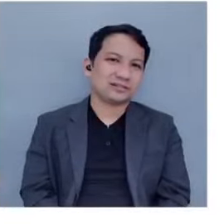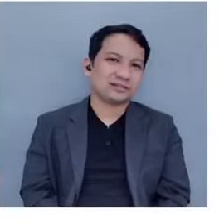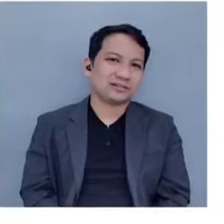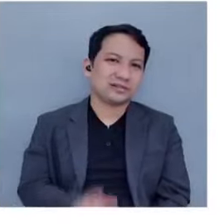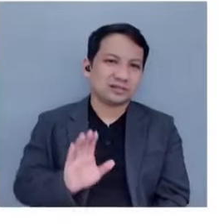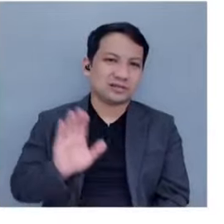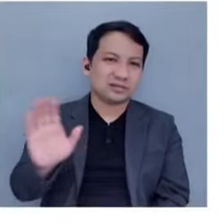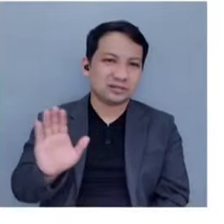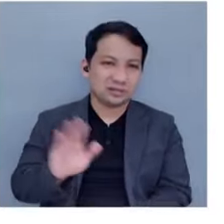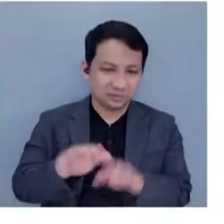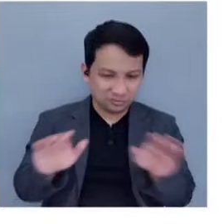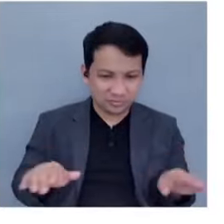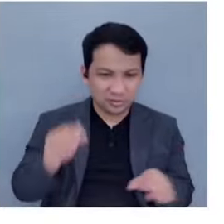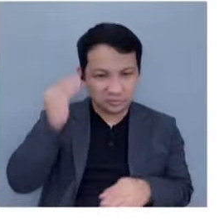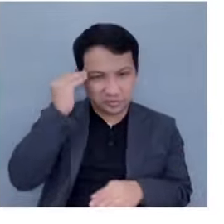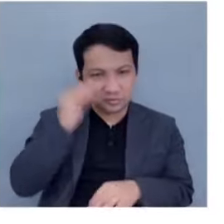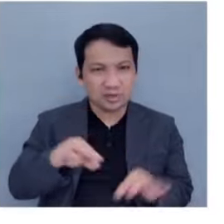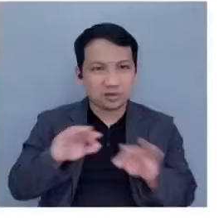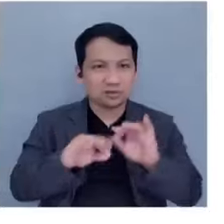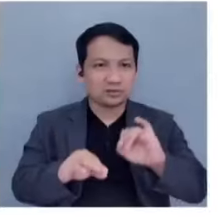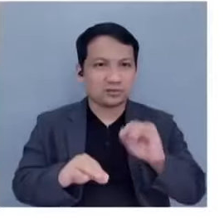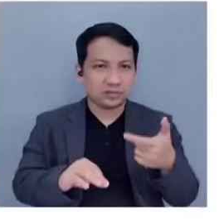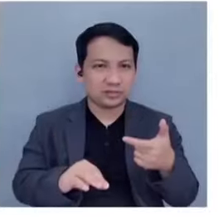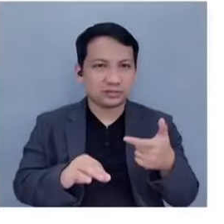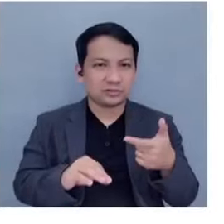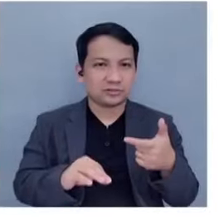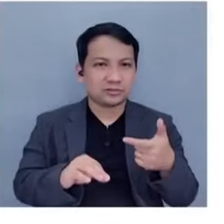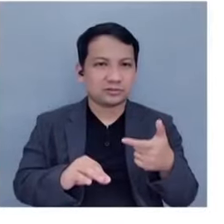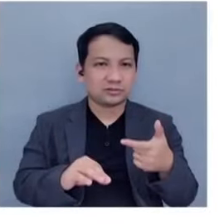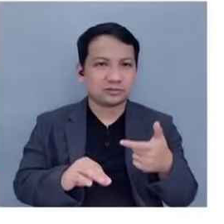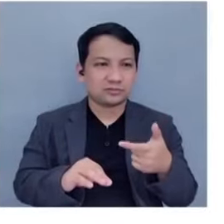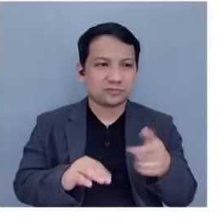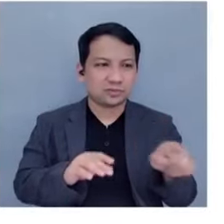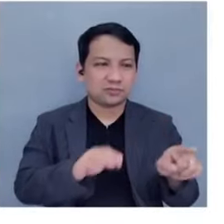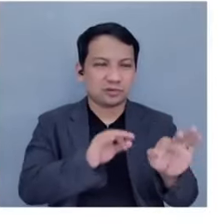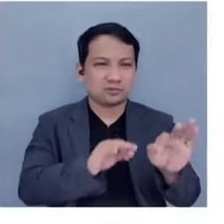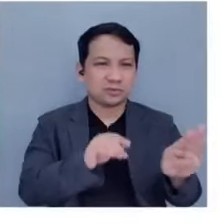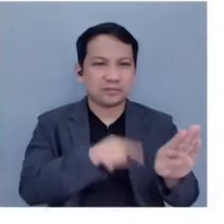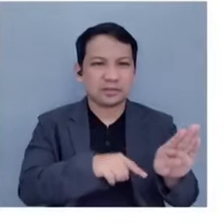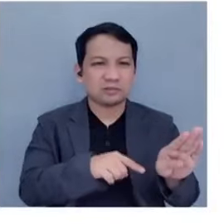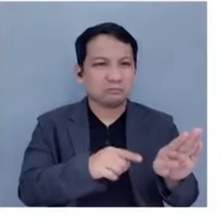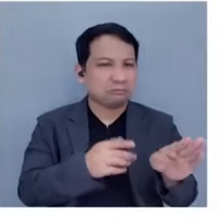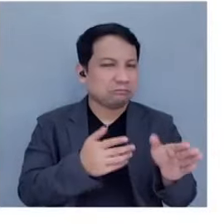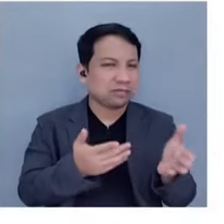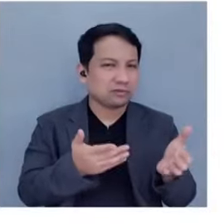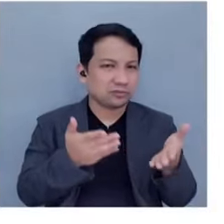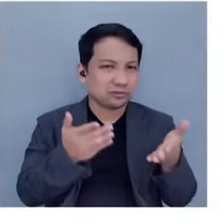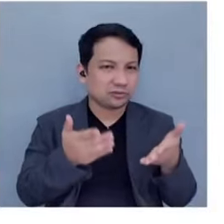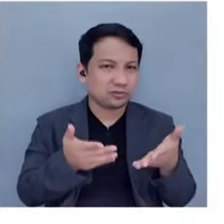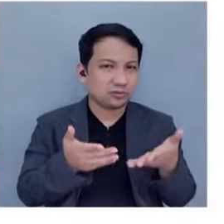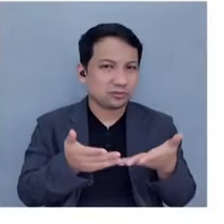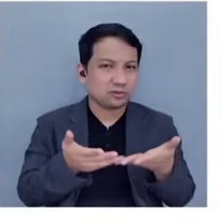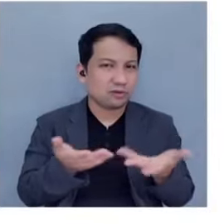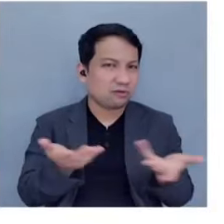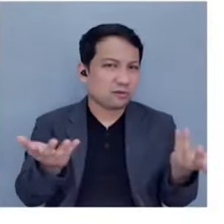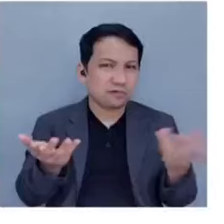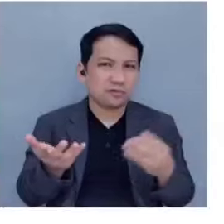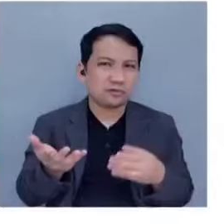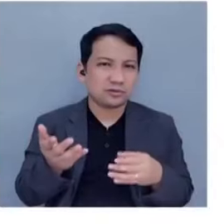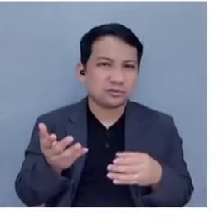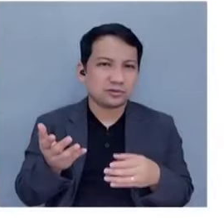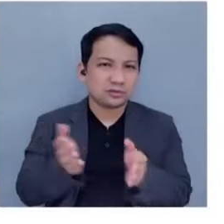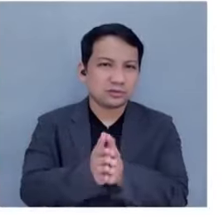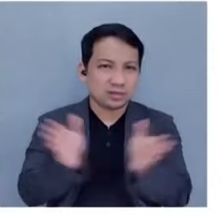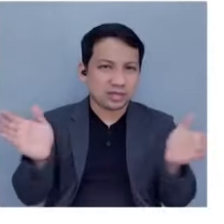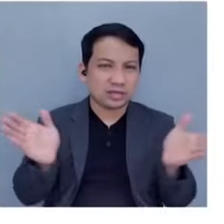our children are now using Instagram, which is a subsidiary of Facebook. But TikTok If you throw in generative AI